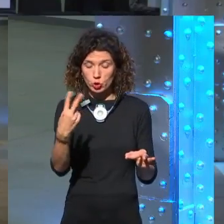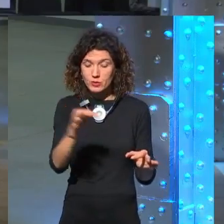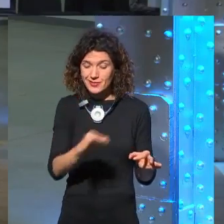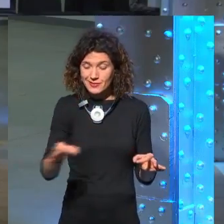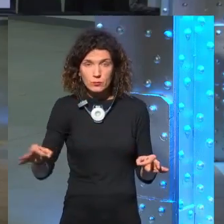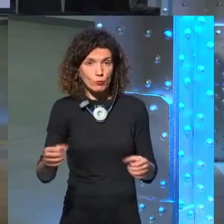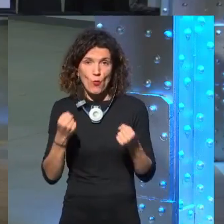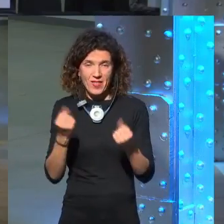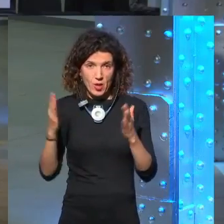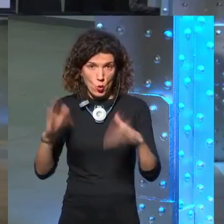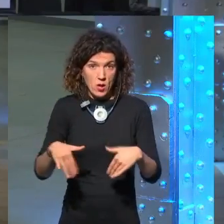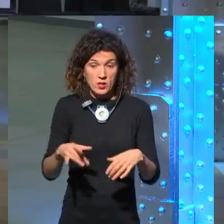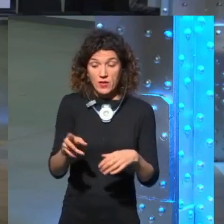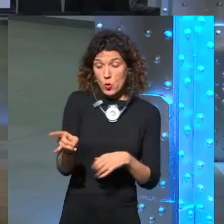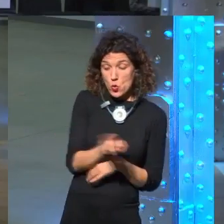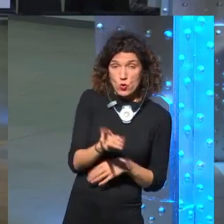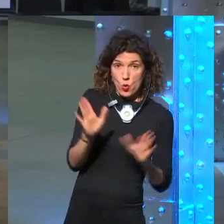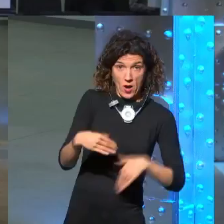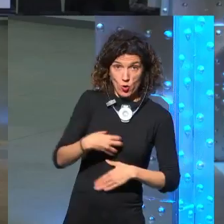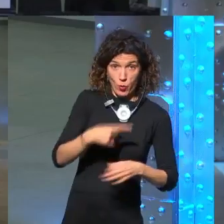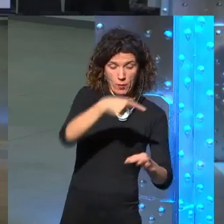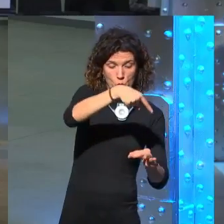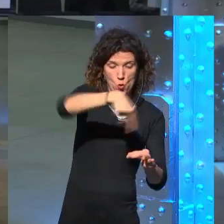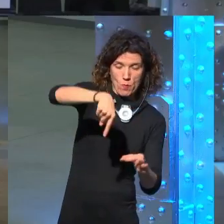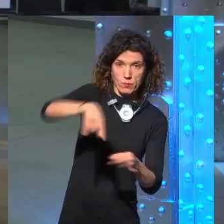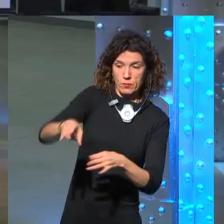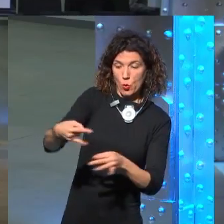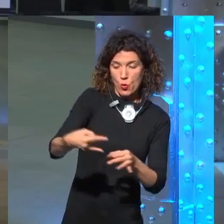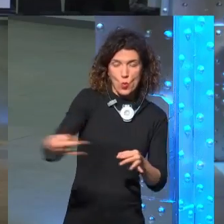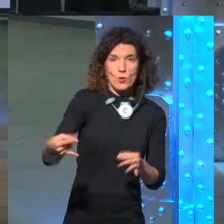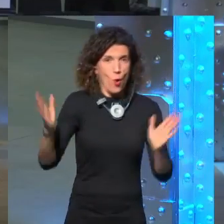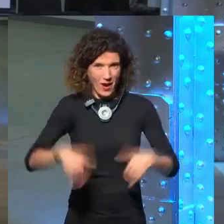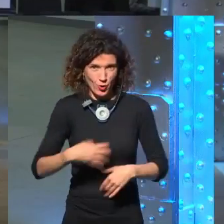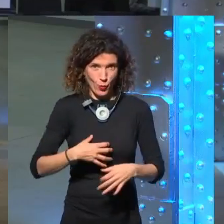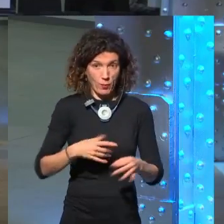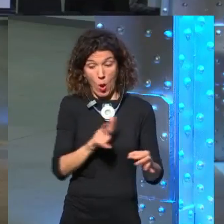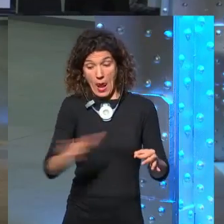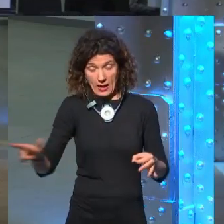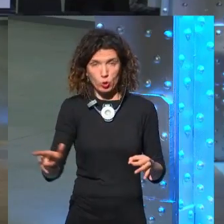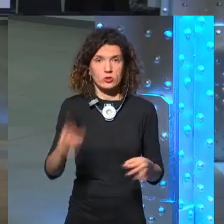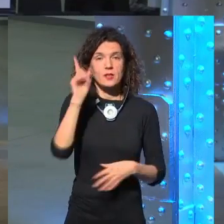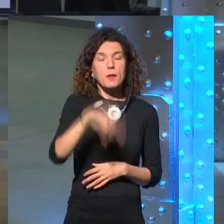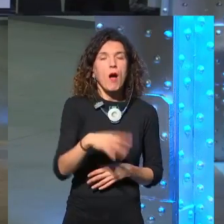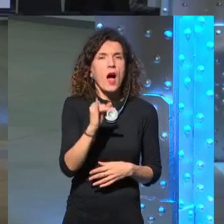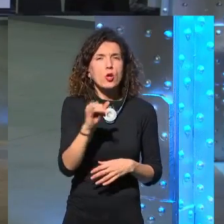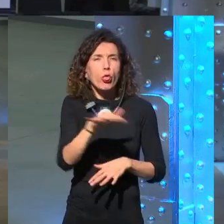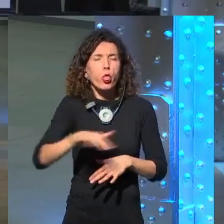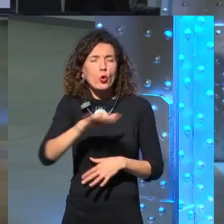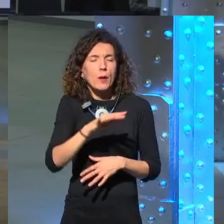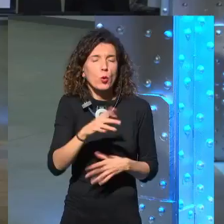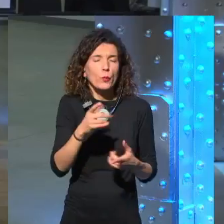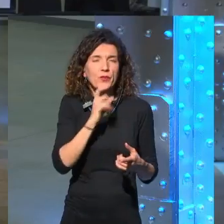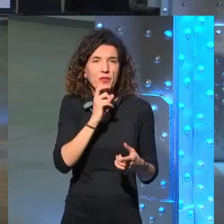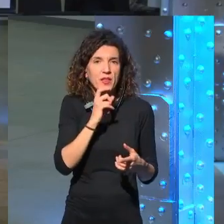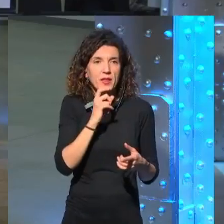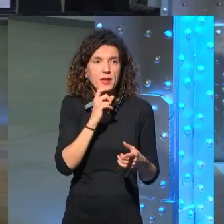know what it's going to do. There's another very predictable region which is opposite the red magnet. There a small change